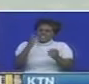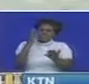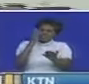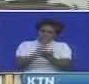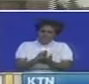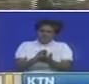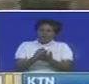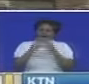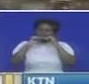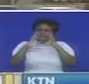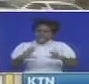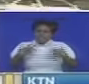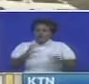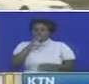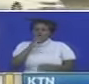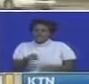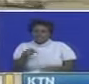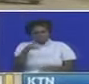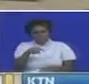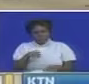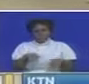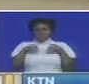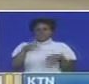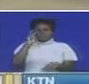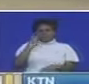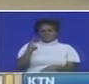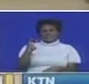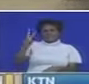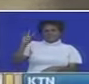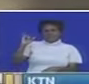blessing or a curse is anyone's guess. Wilkinson Nyabwa, KTN.